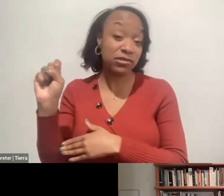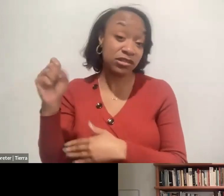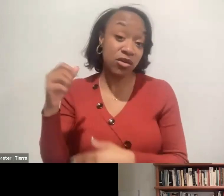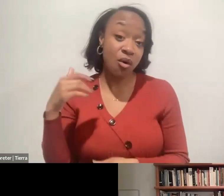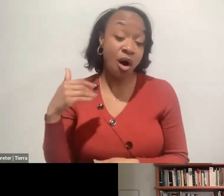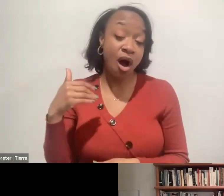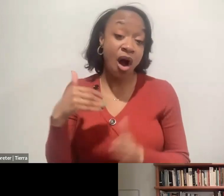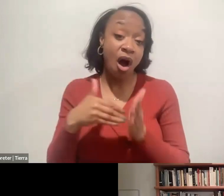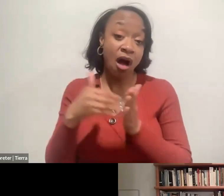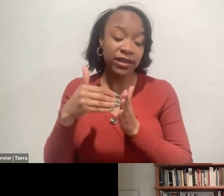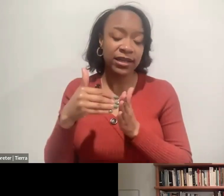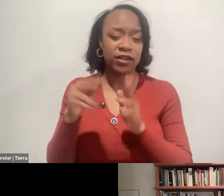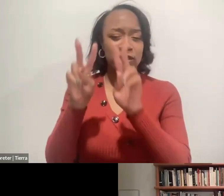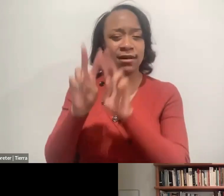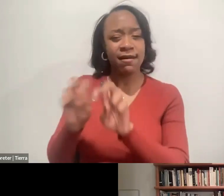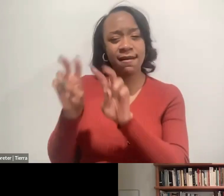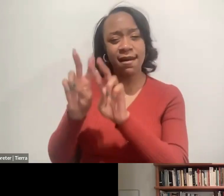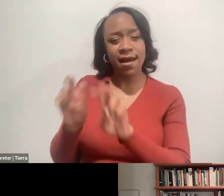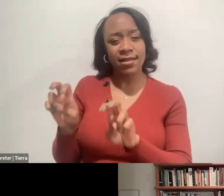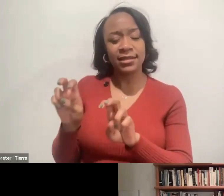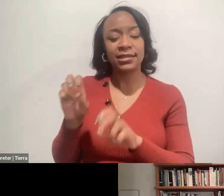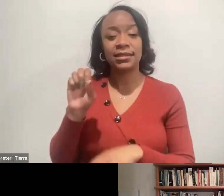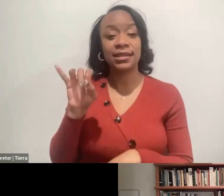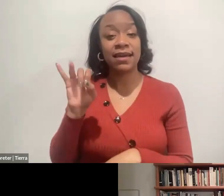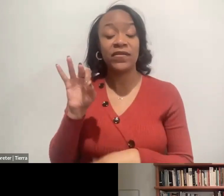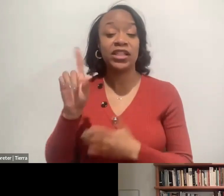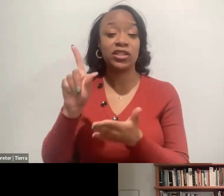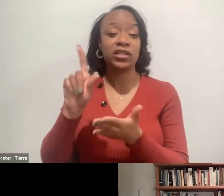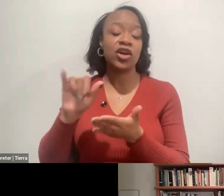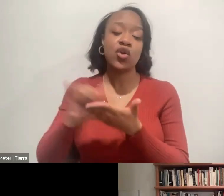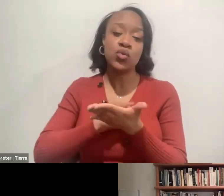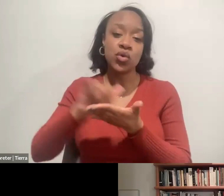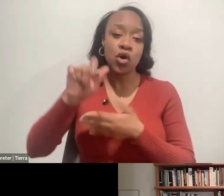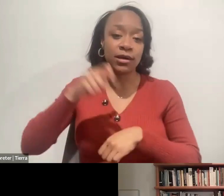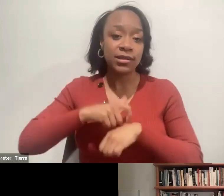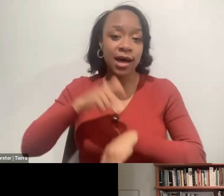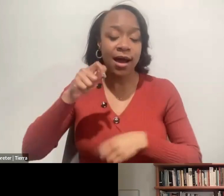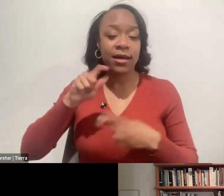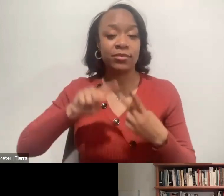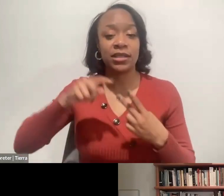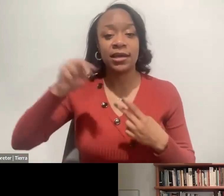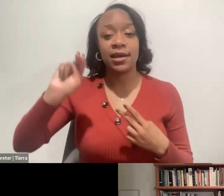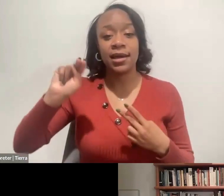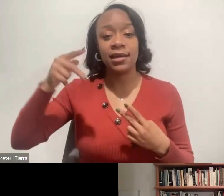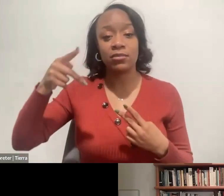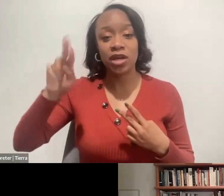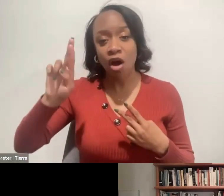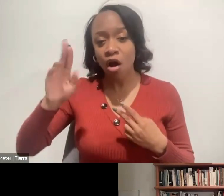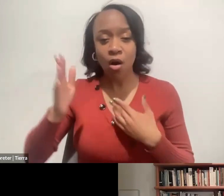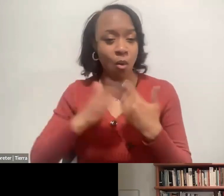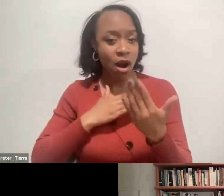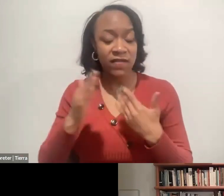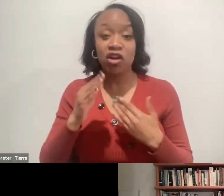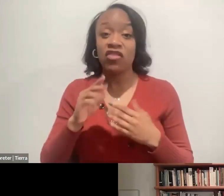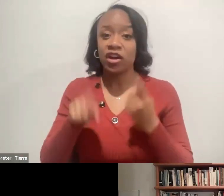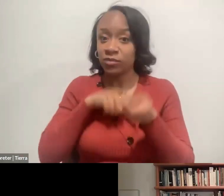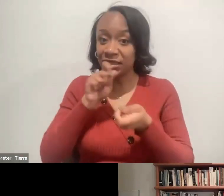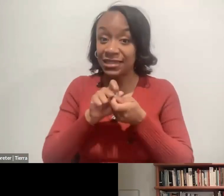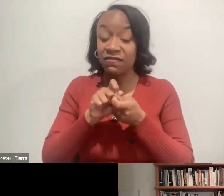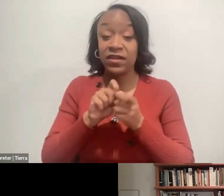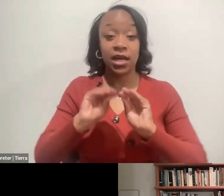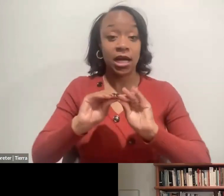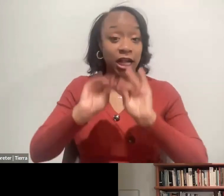an analysis, whether it's the New York Times or NPR or anywhere else, they're very specific. They're very clear. It's